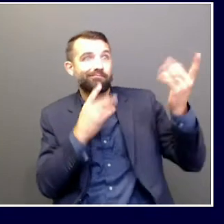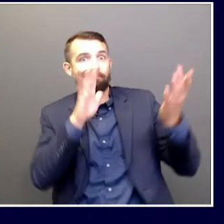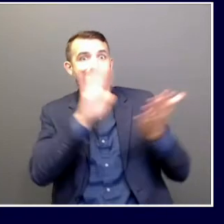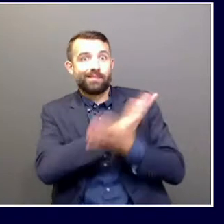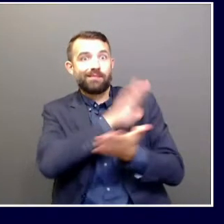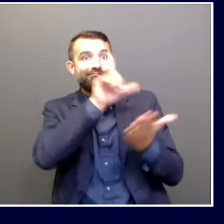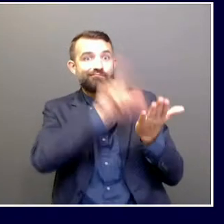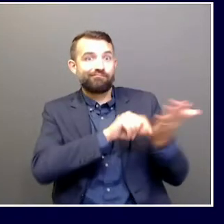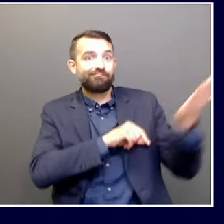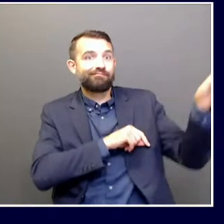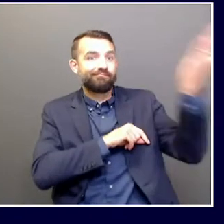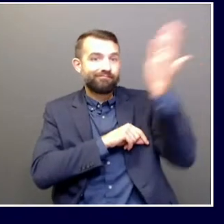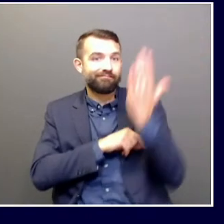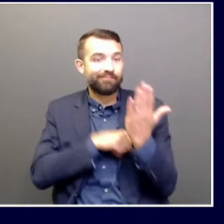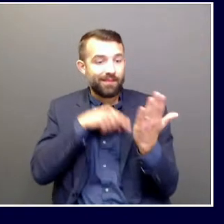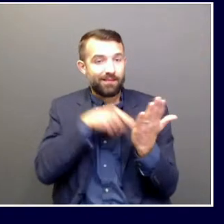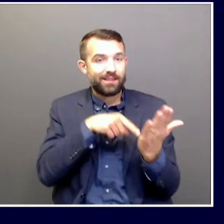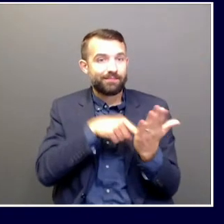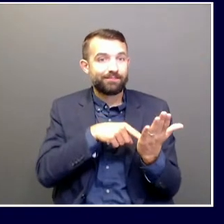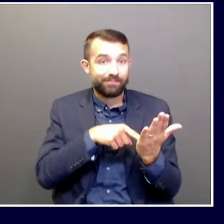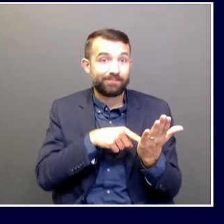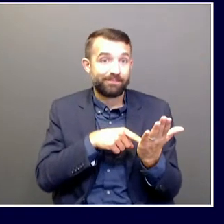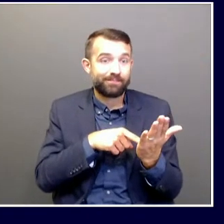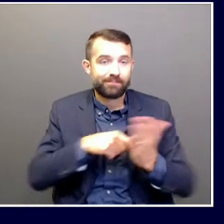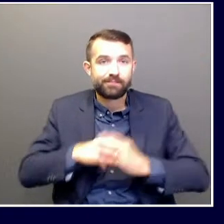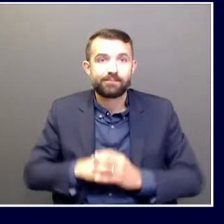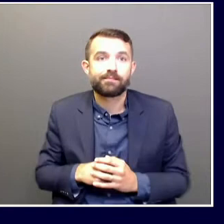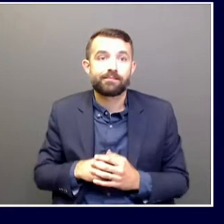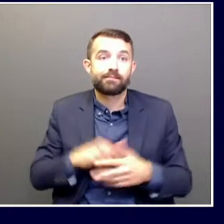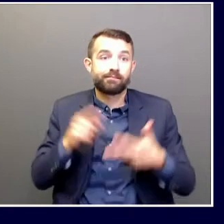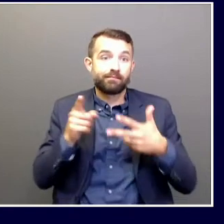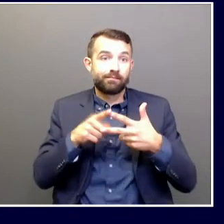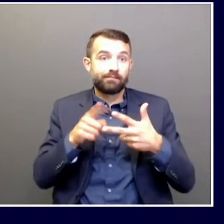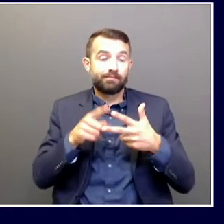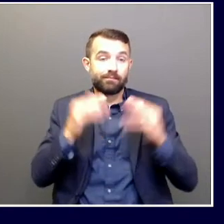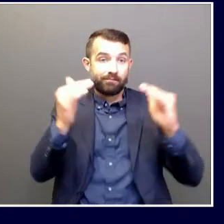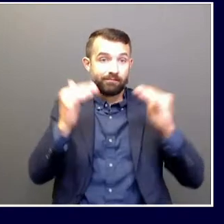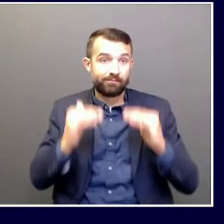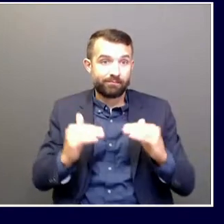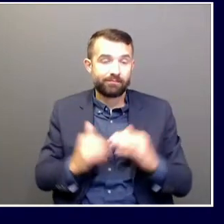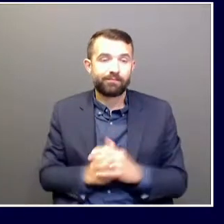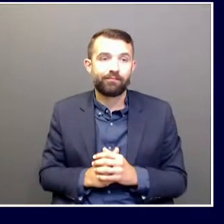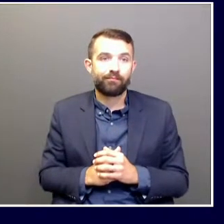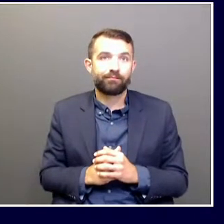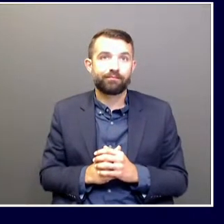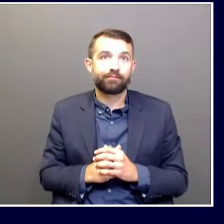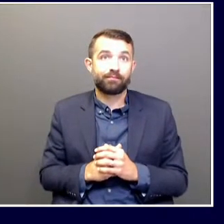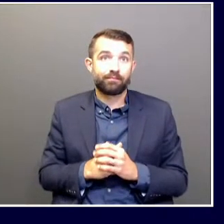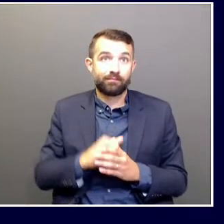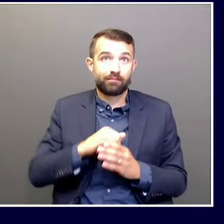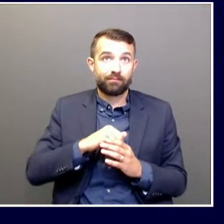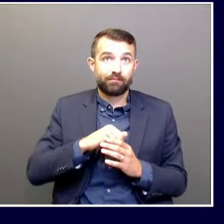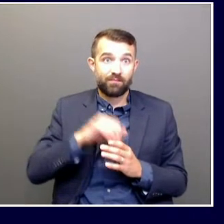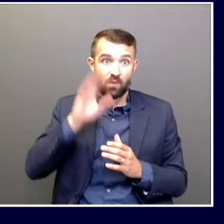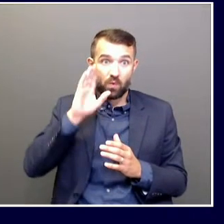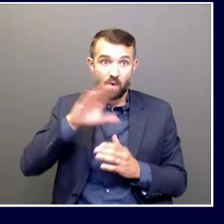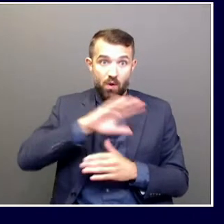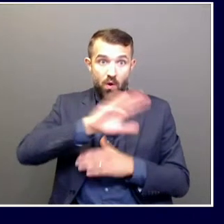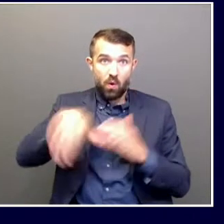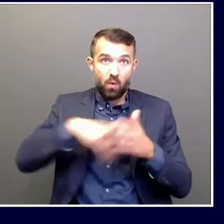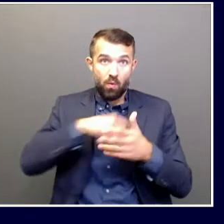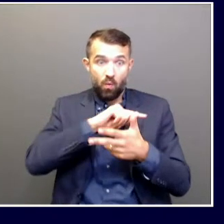Okay, and so my next question, I think this will be for everyone. Dr. Shah, I know you don't like to